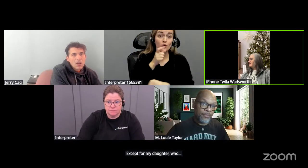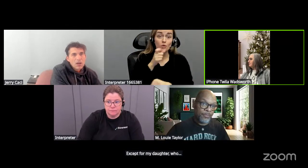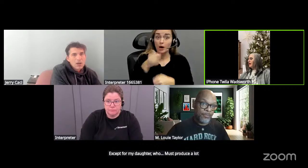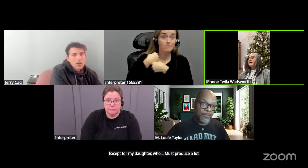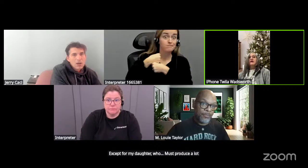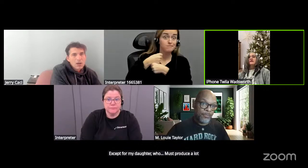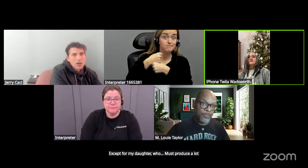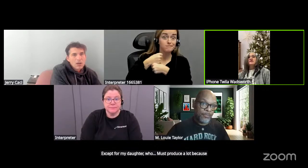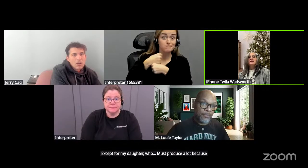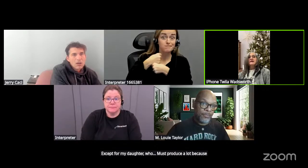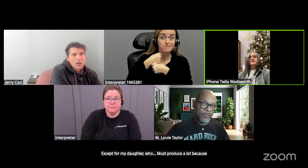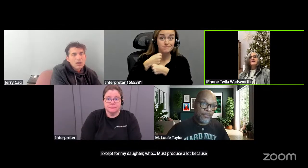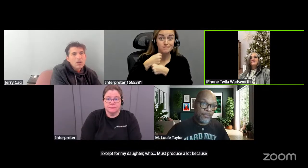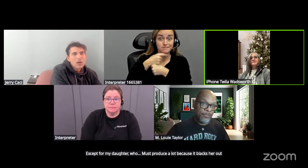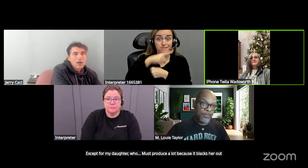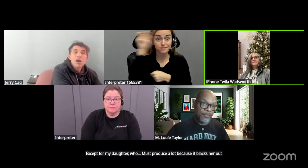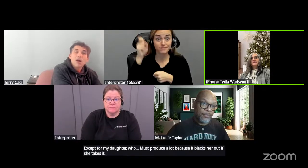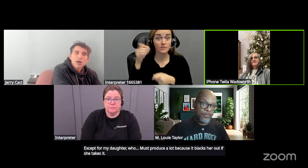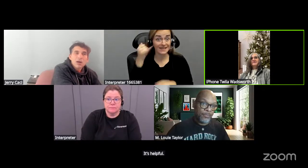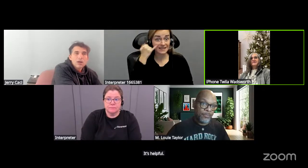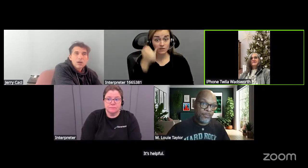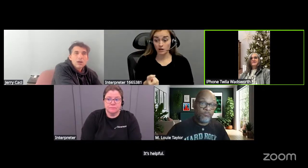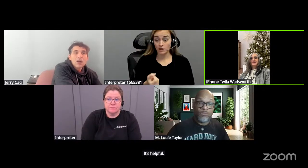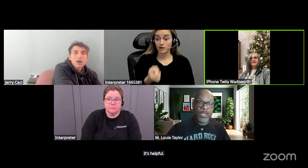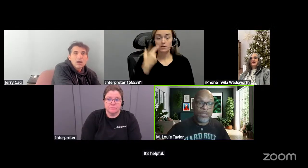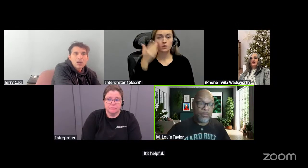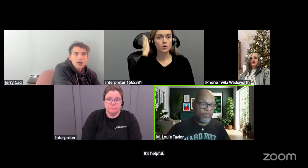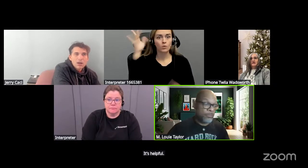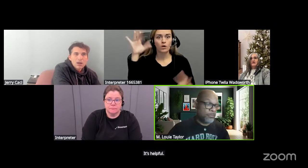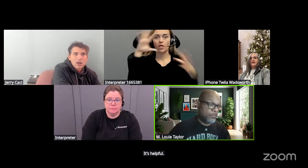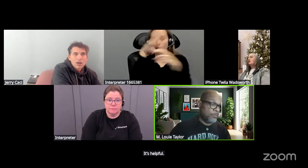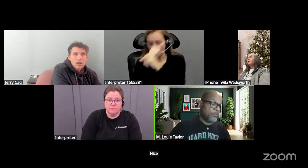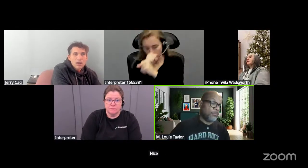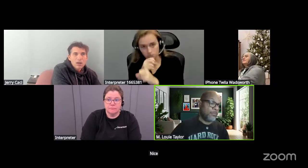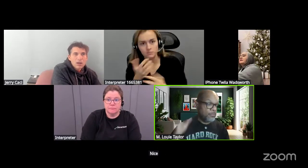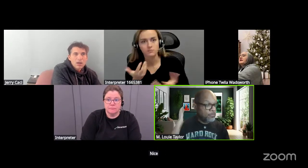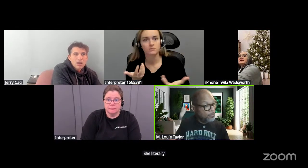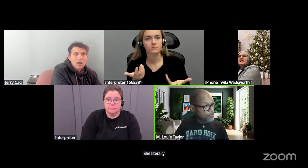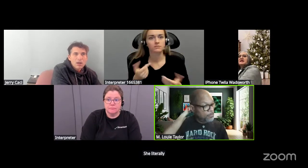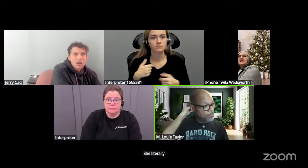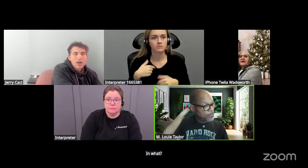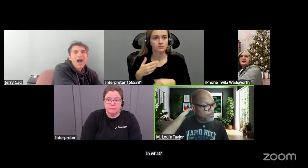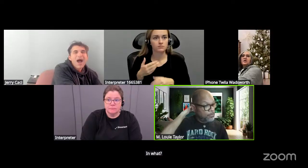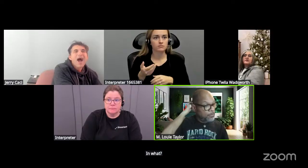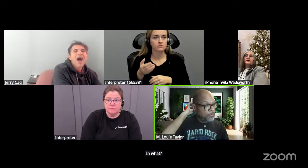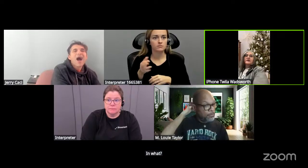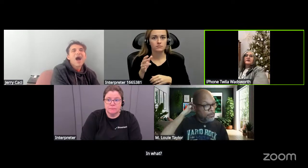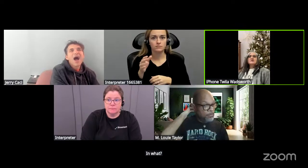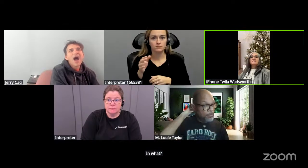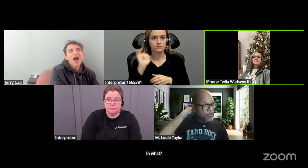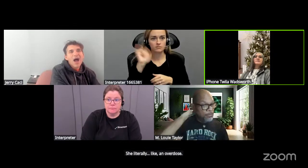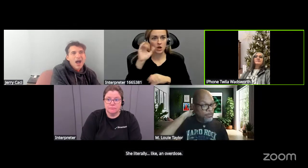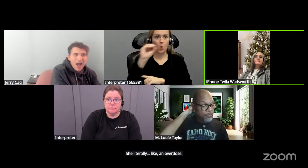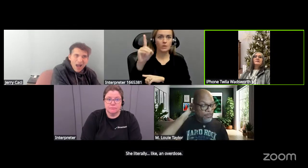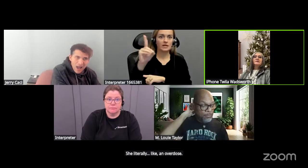because it blacks her out if she takes it. Nice. And She for what? literally, like an overdose.